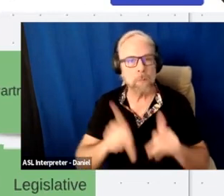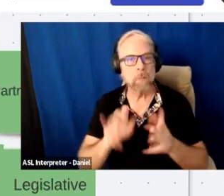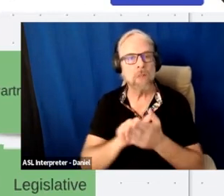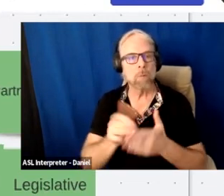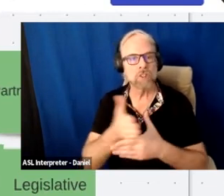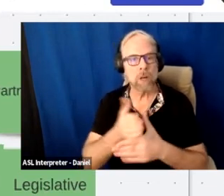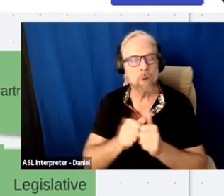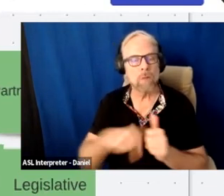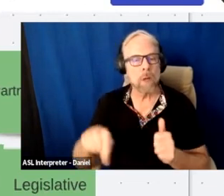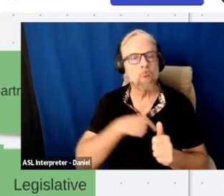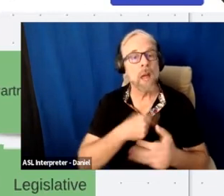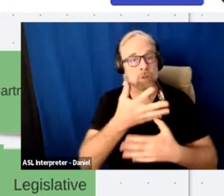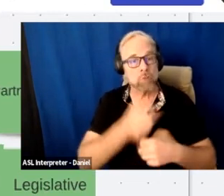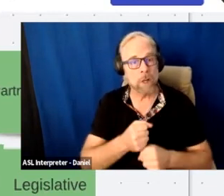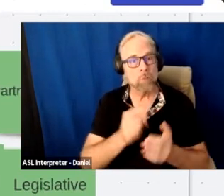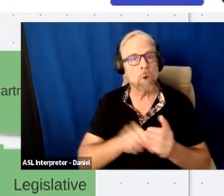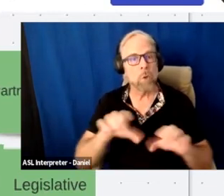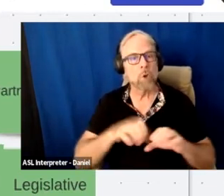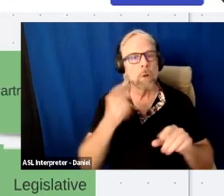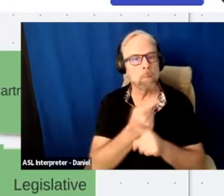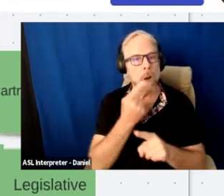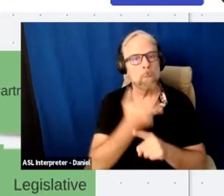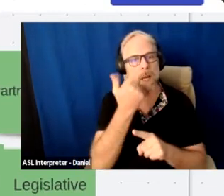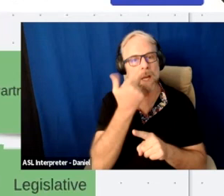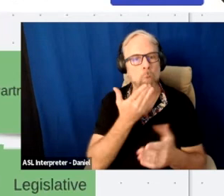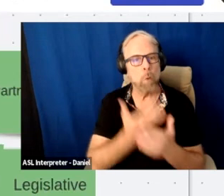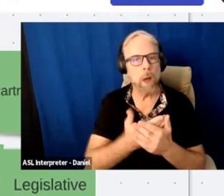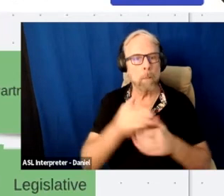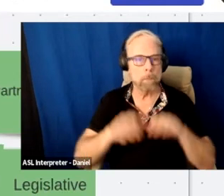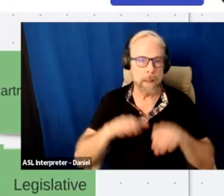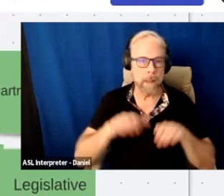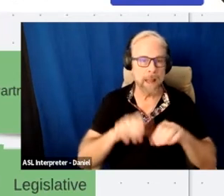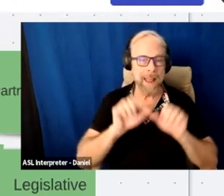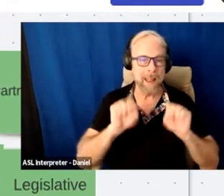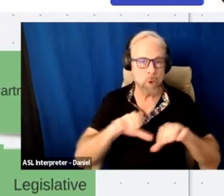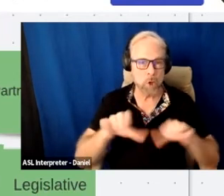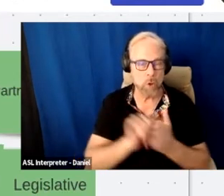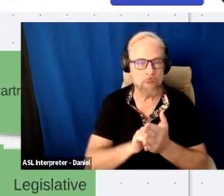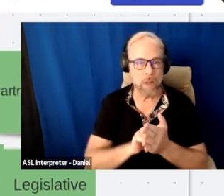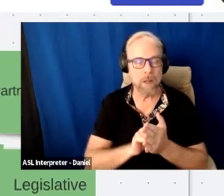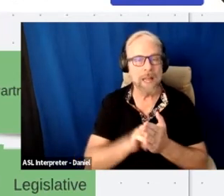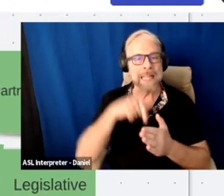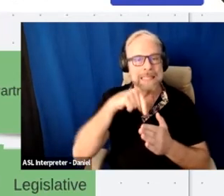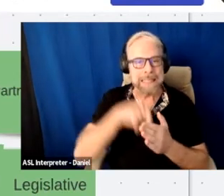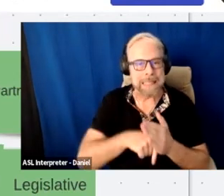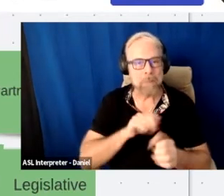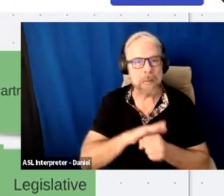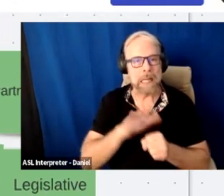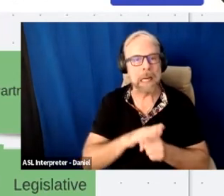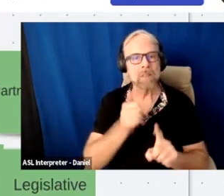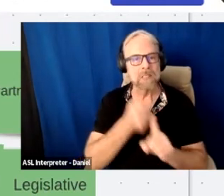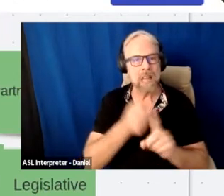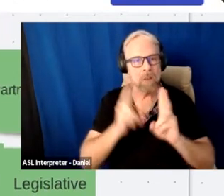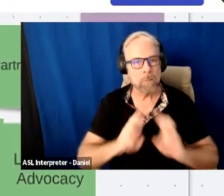can trust that what we're doing is appropriate because we're well balanced and able to do a deep enough self-assessment,